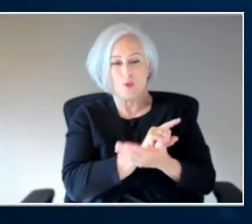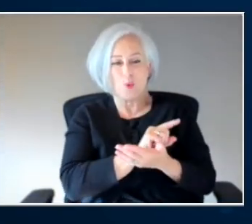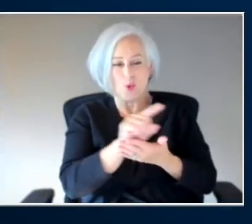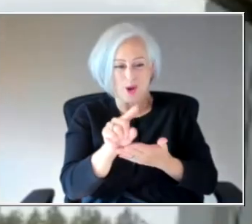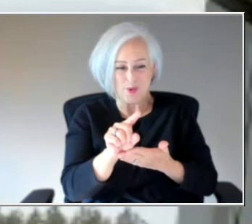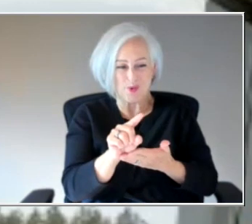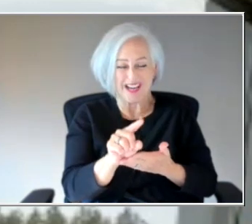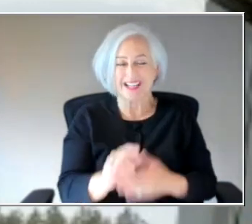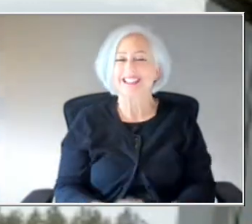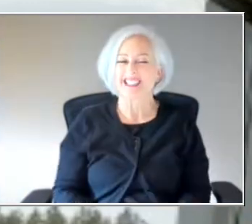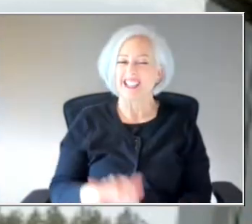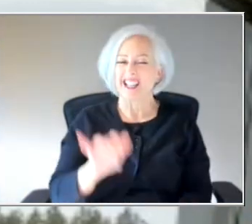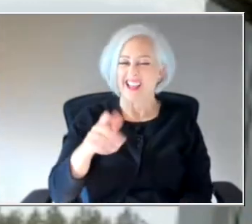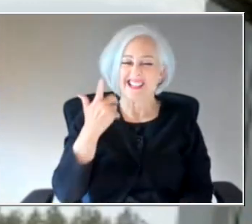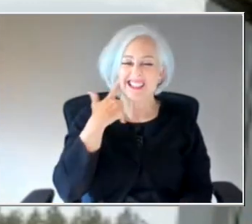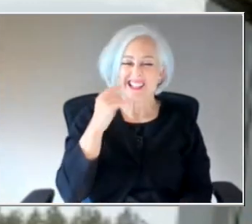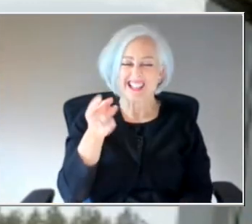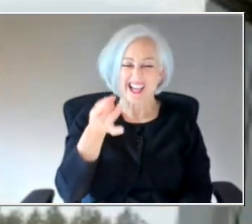So we